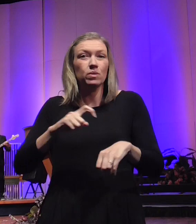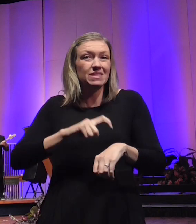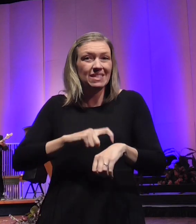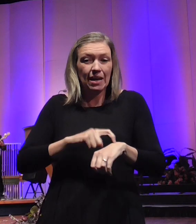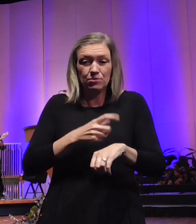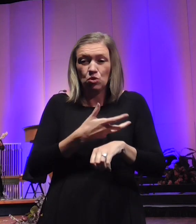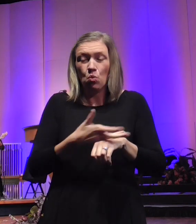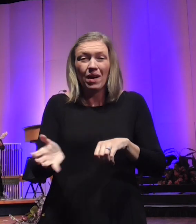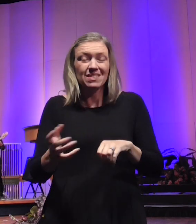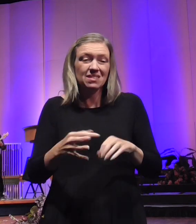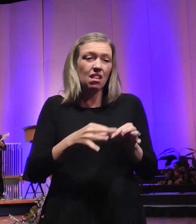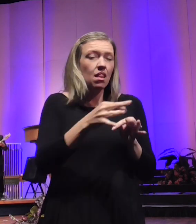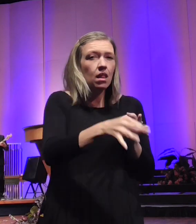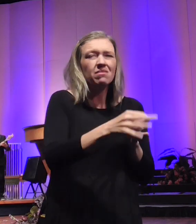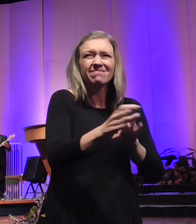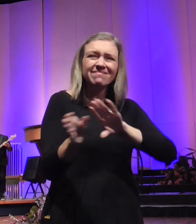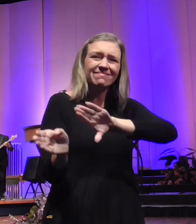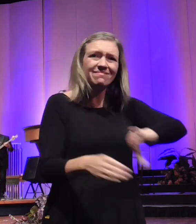to waste